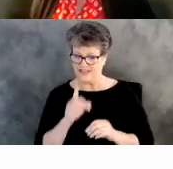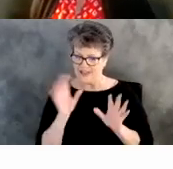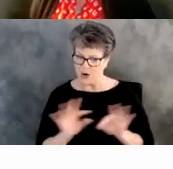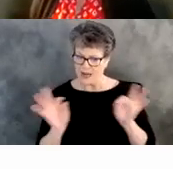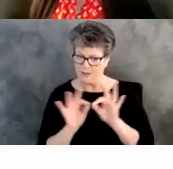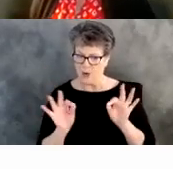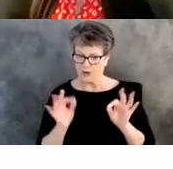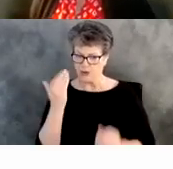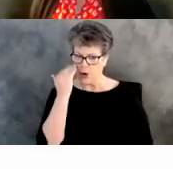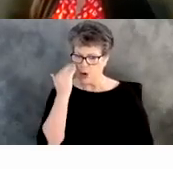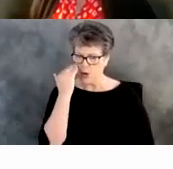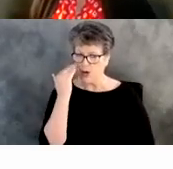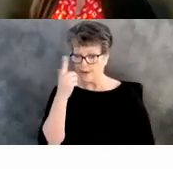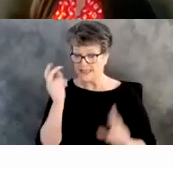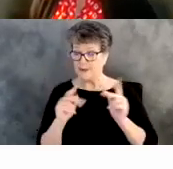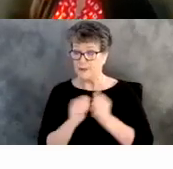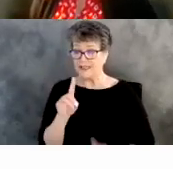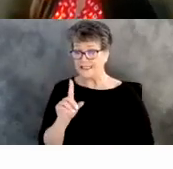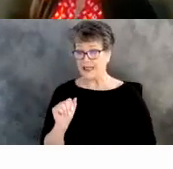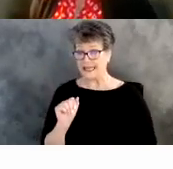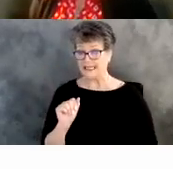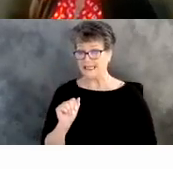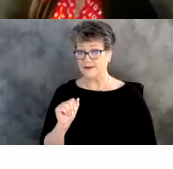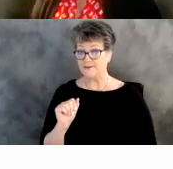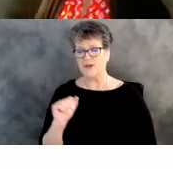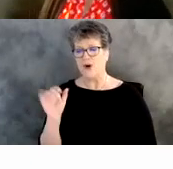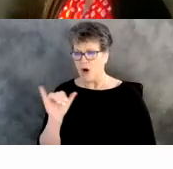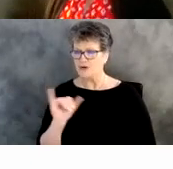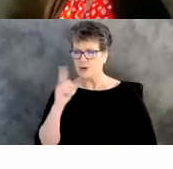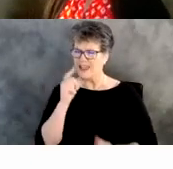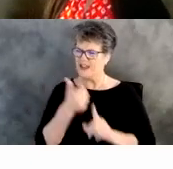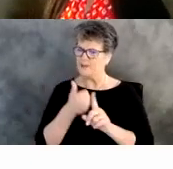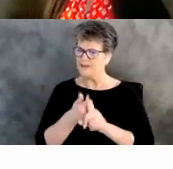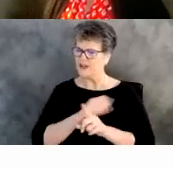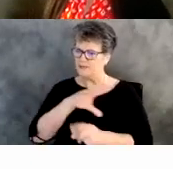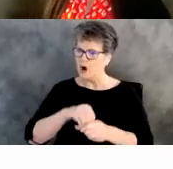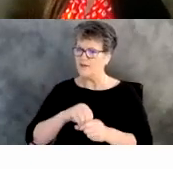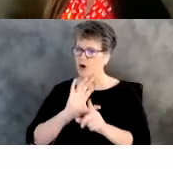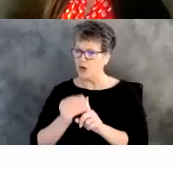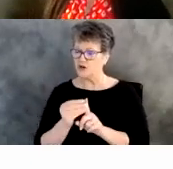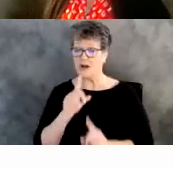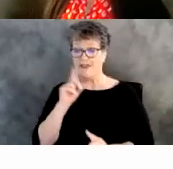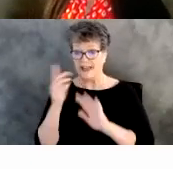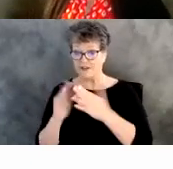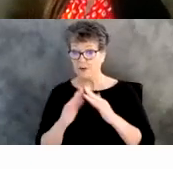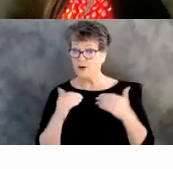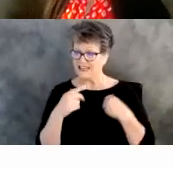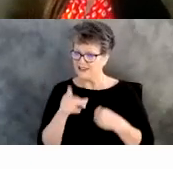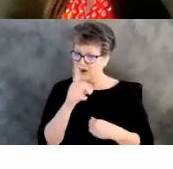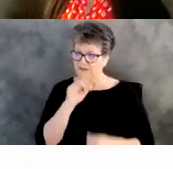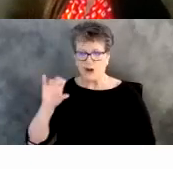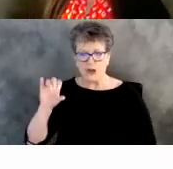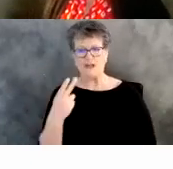to note that, because people with disabilities also think of themselves as part of a culture, and the deaf community has a very, very